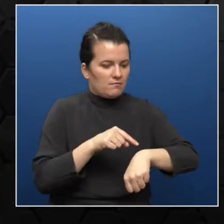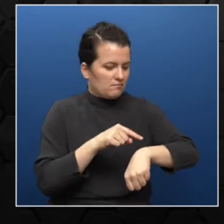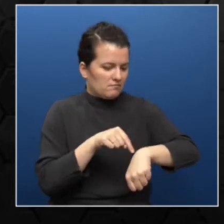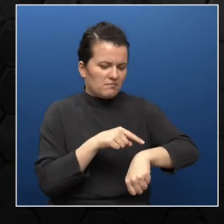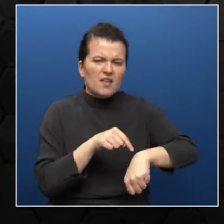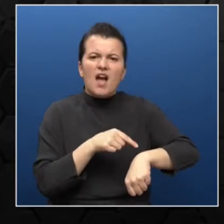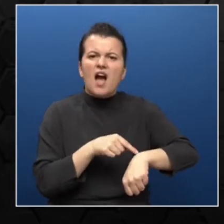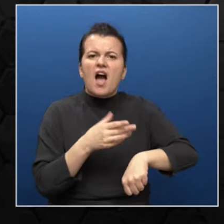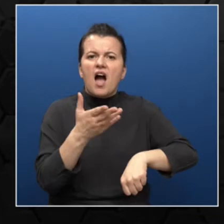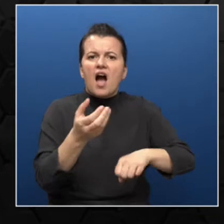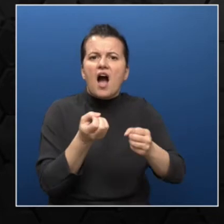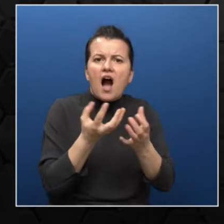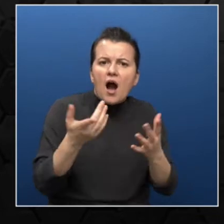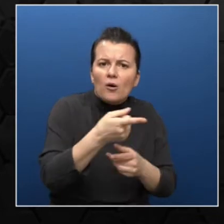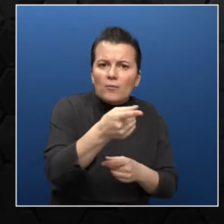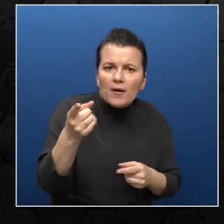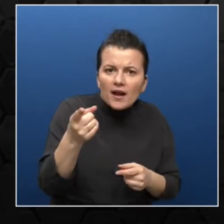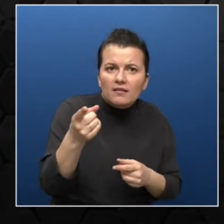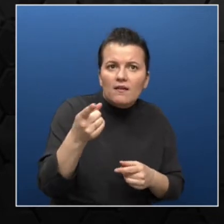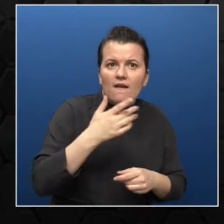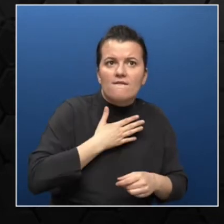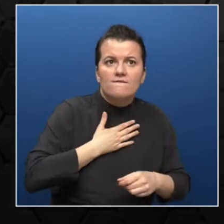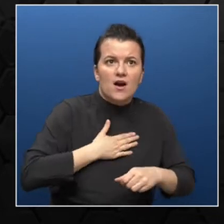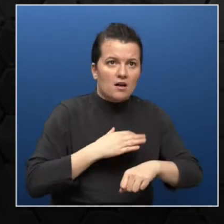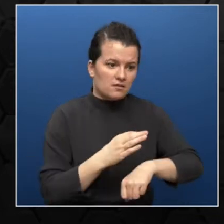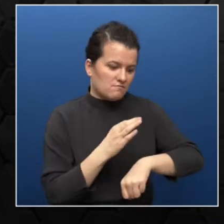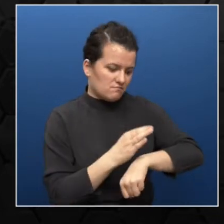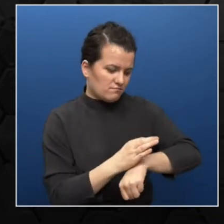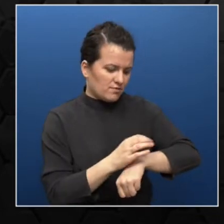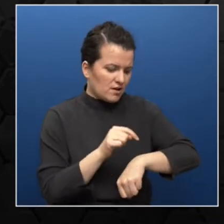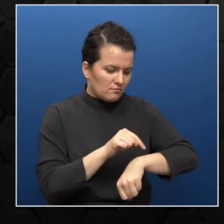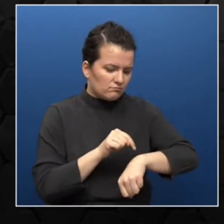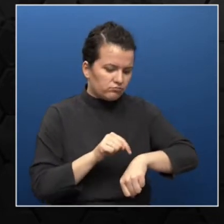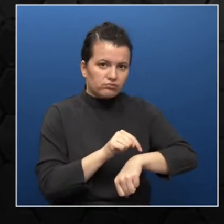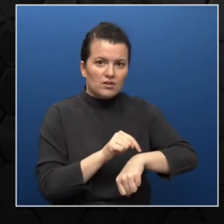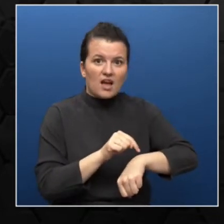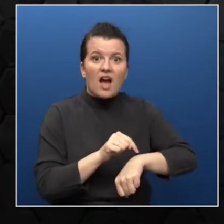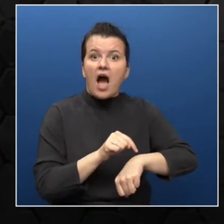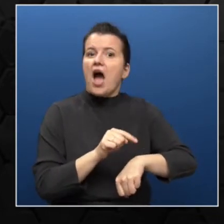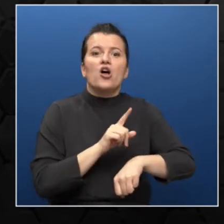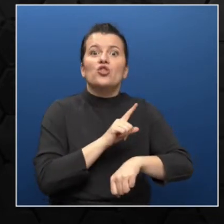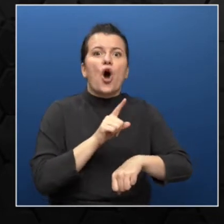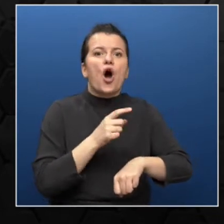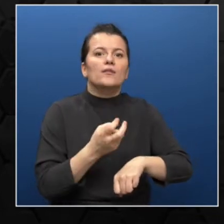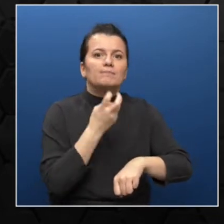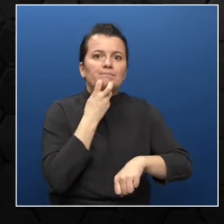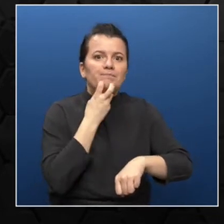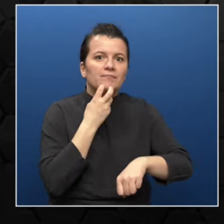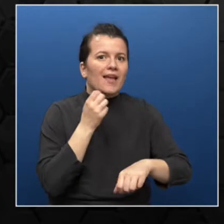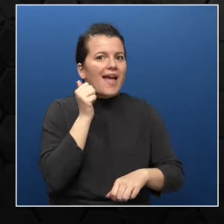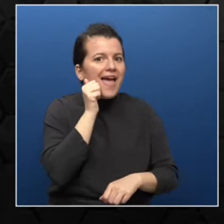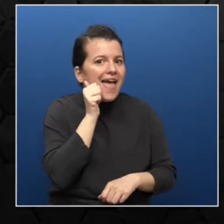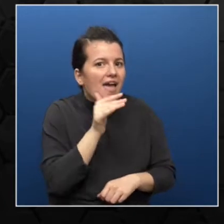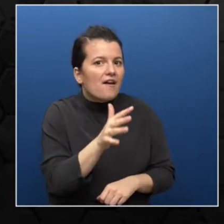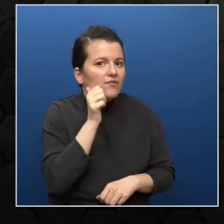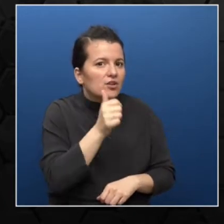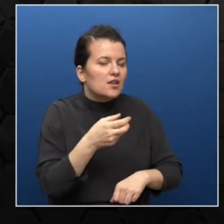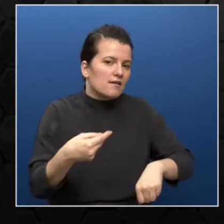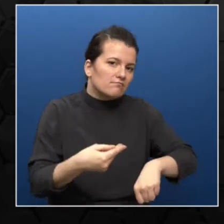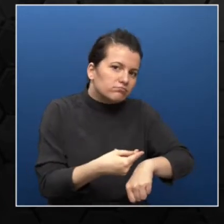would like to have a watch which needs charging every other day? Or would you rather prefer a watch